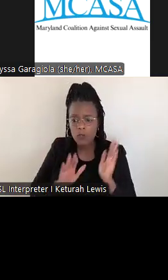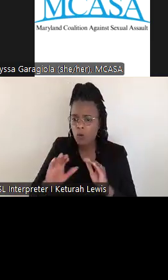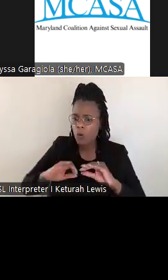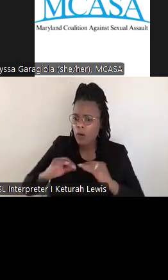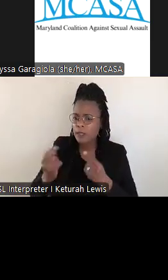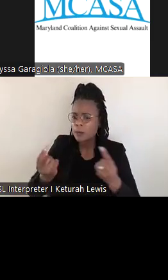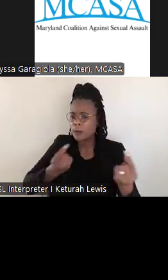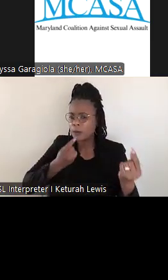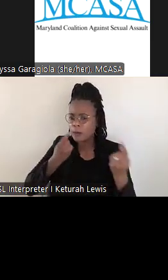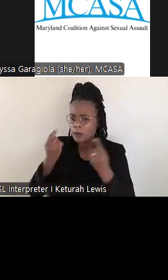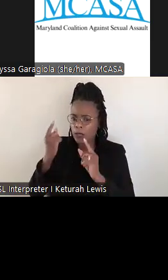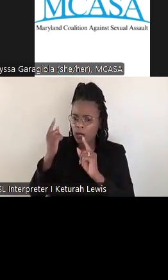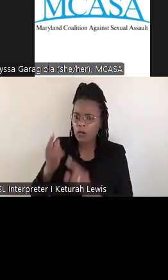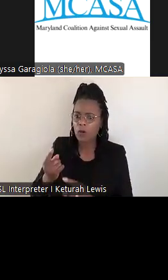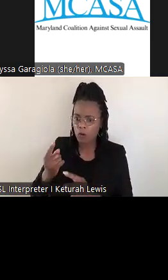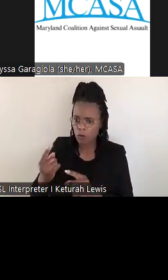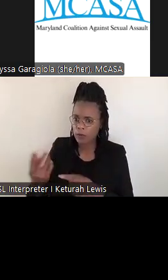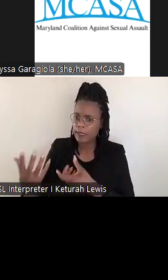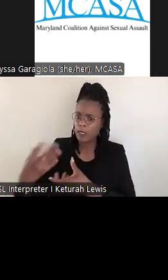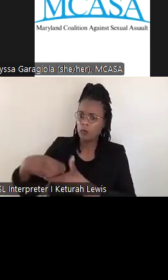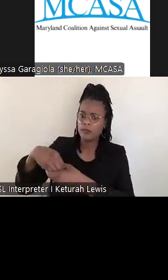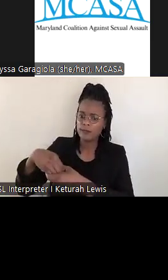as a whole to be inclusive?